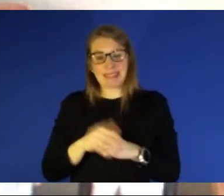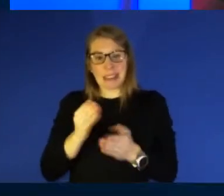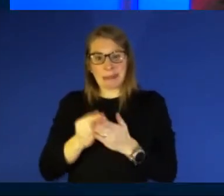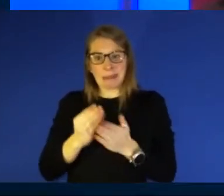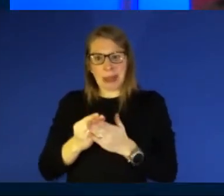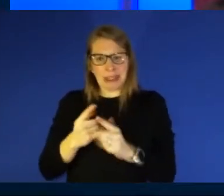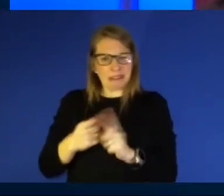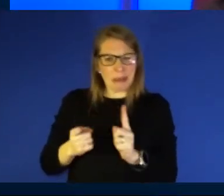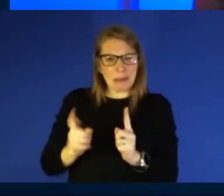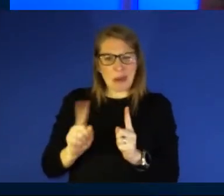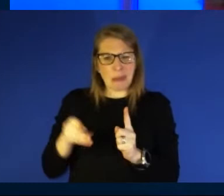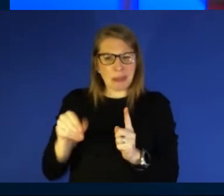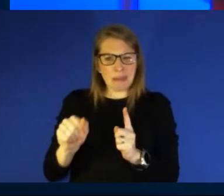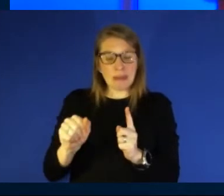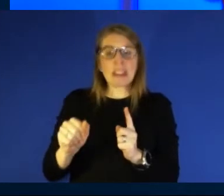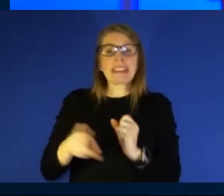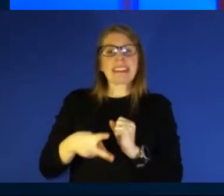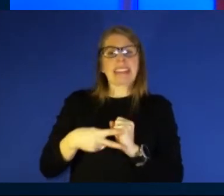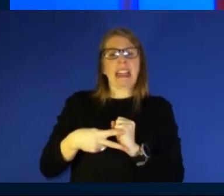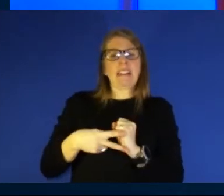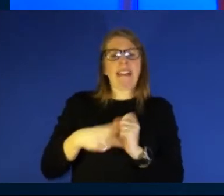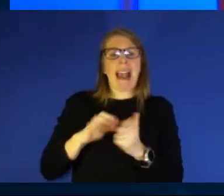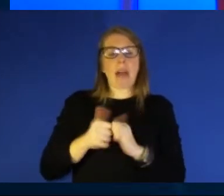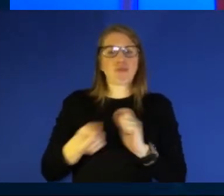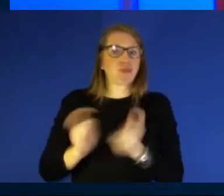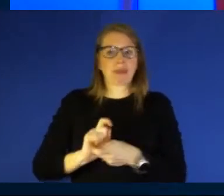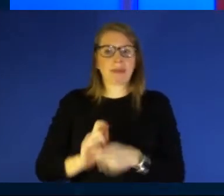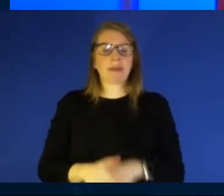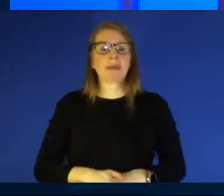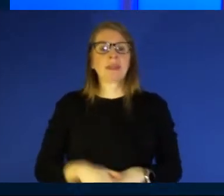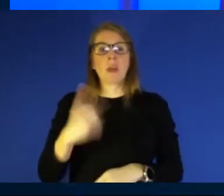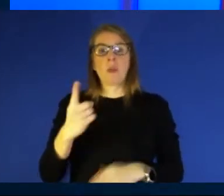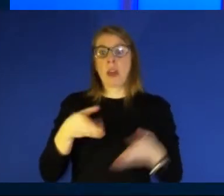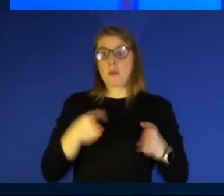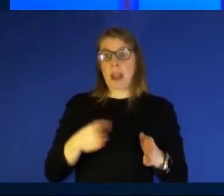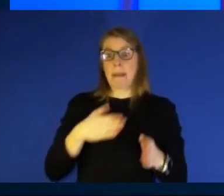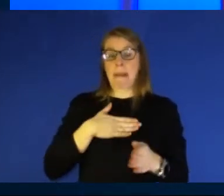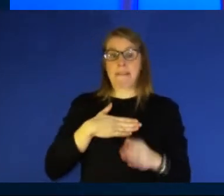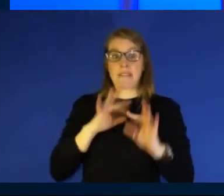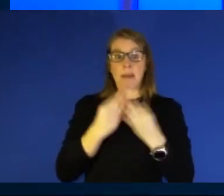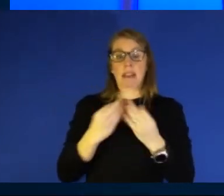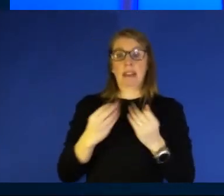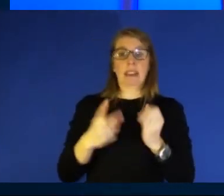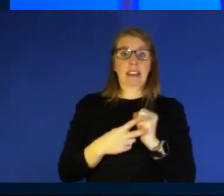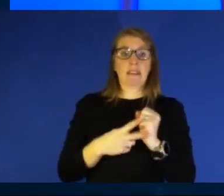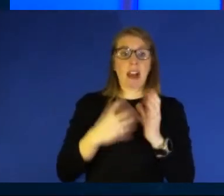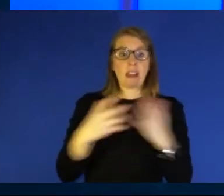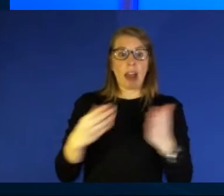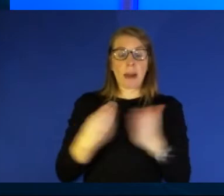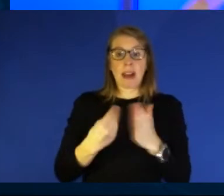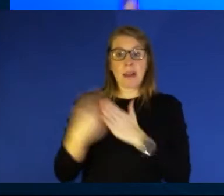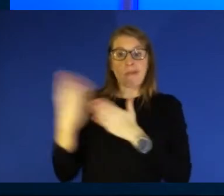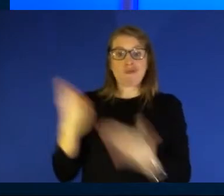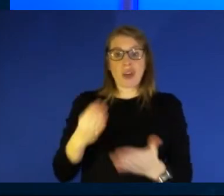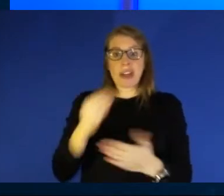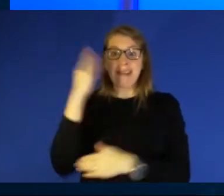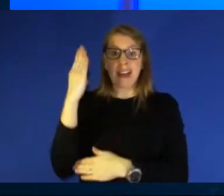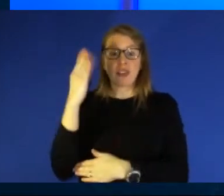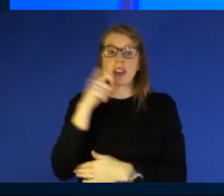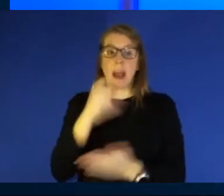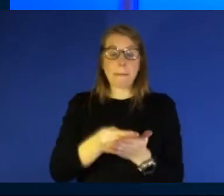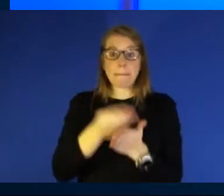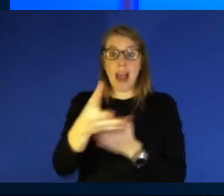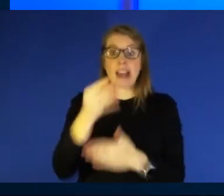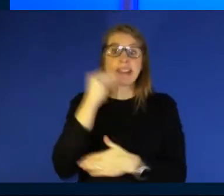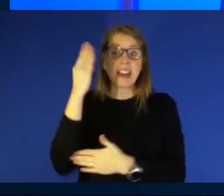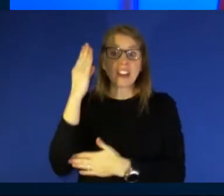I mean, one way that my family and I saved, I think, a ton of money is bringing our lunch rather than buying lunch every day at